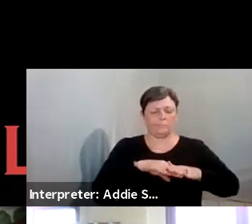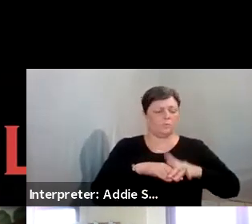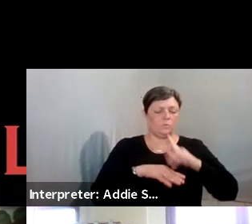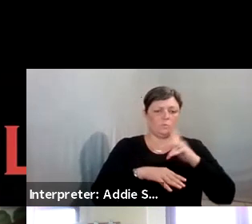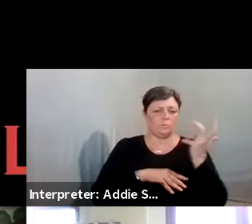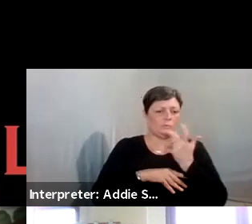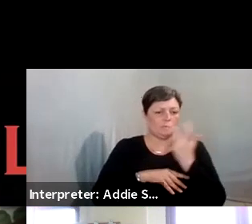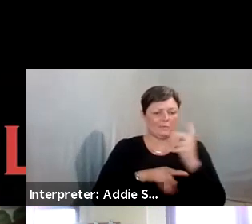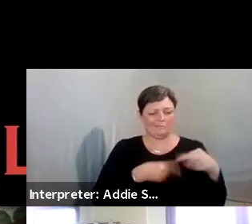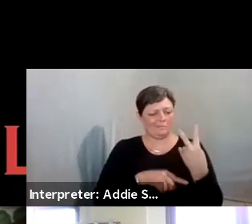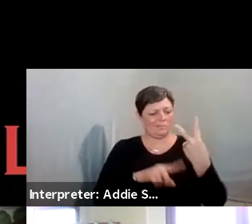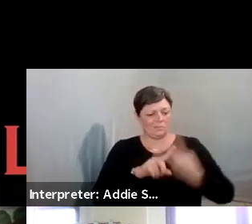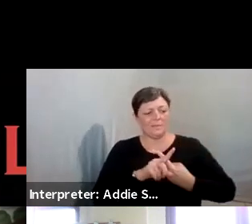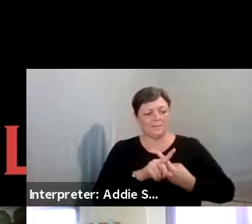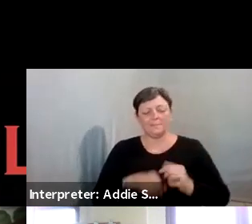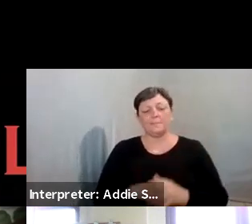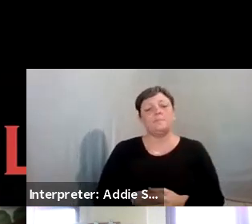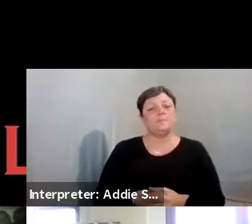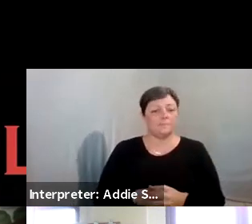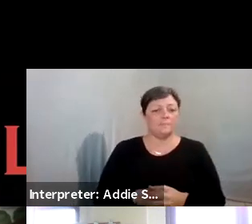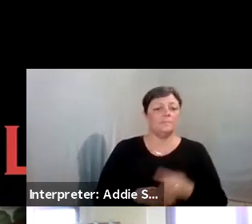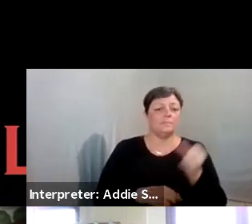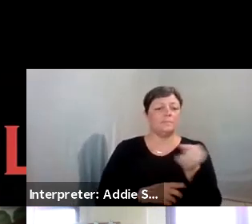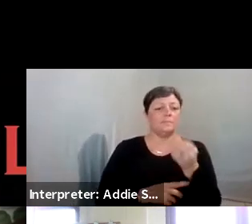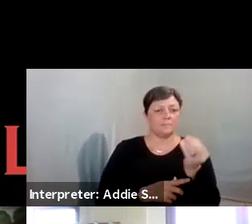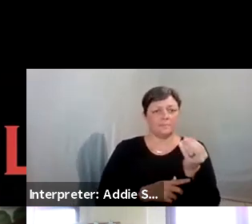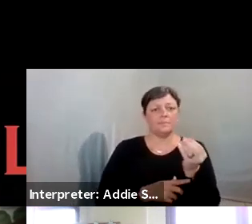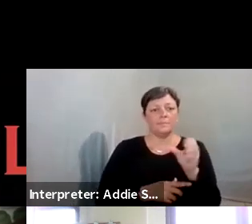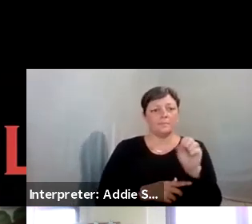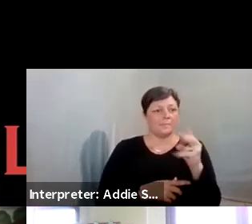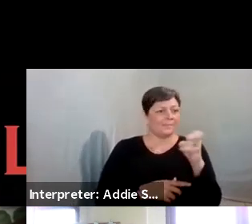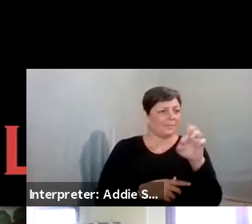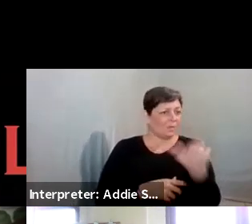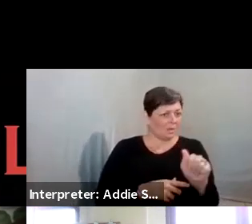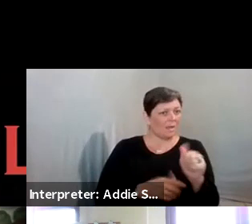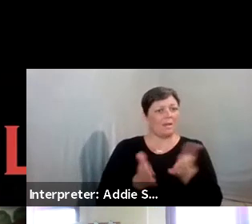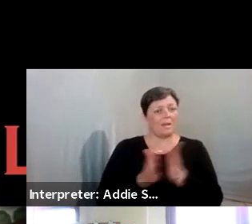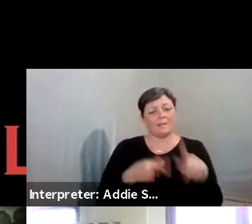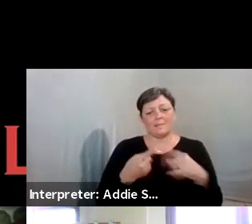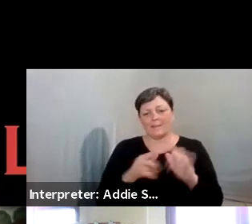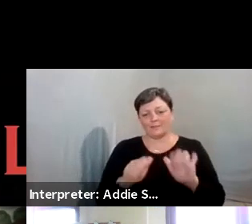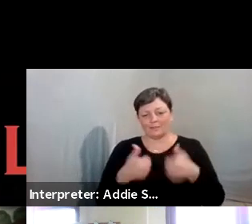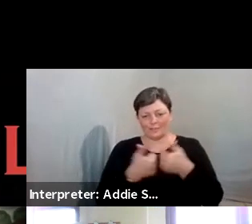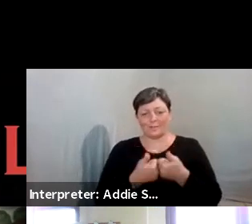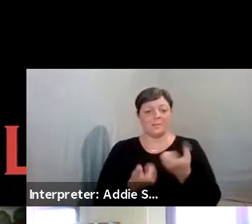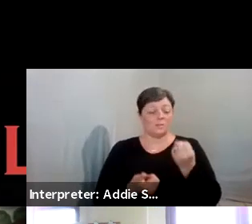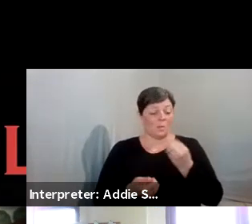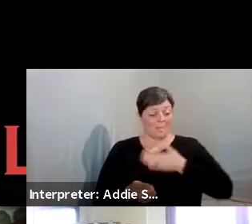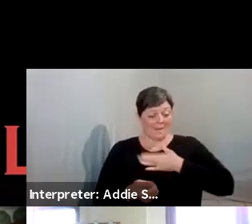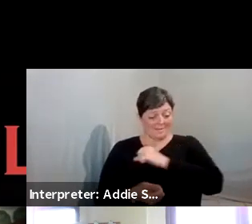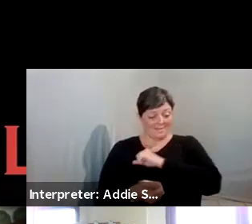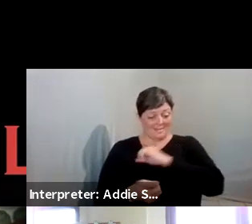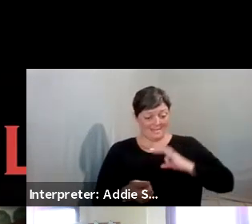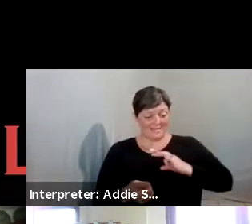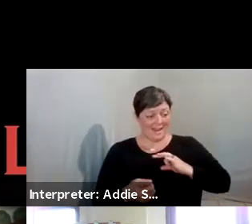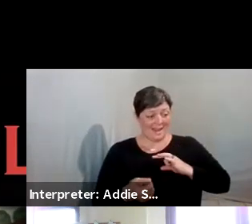over the last 2 months, I would say. And so Sierra had also asked us about challenges. So my